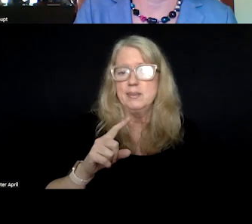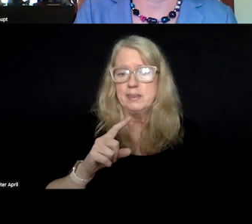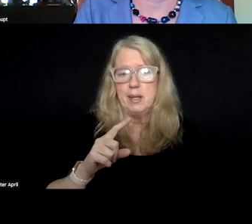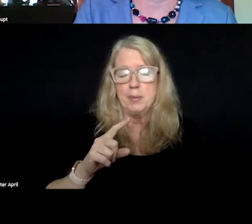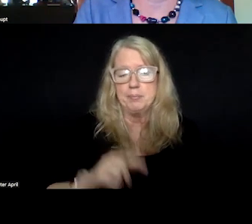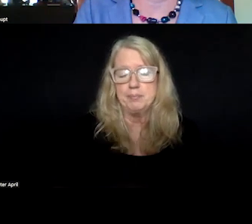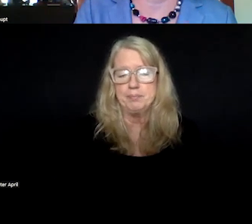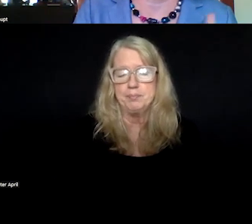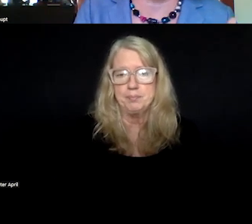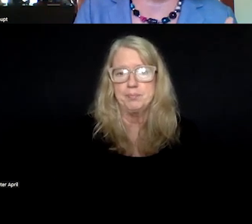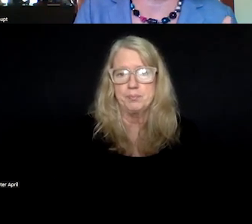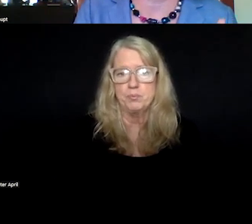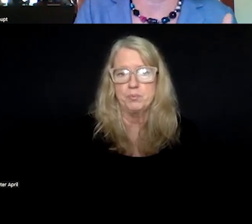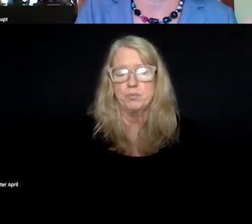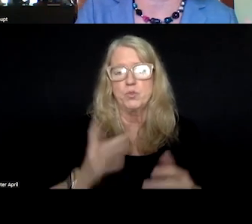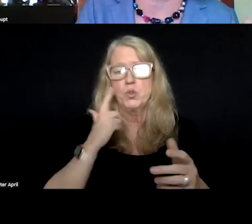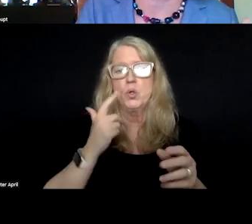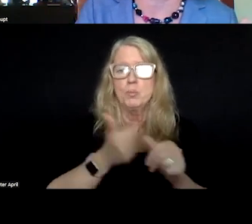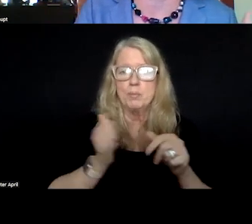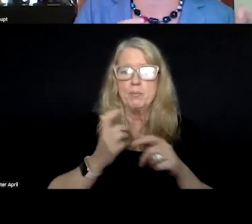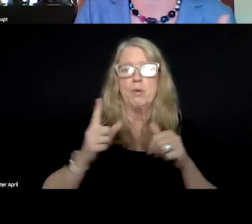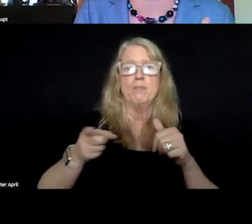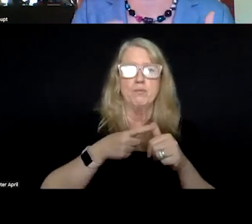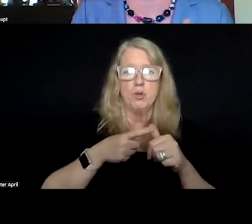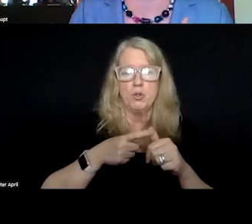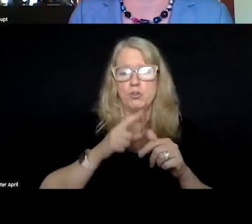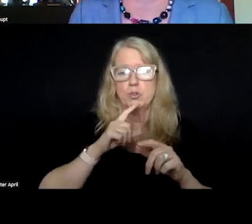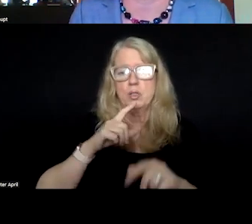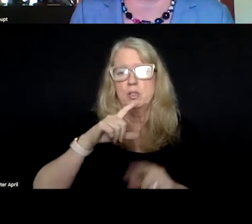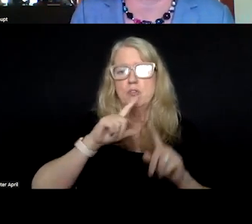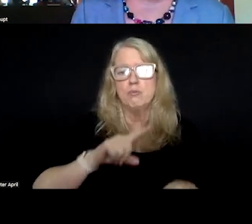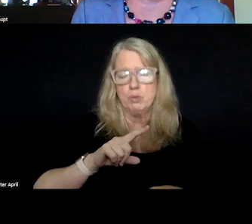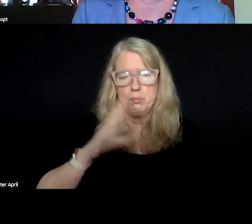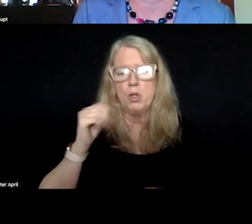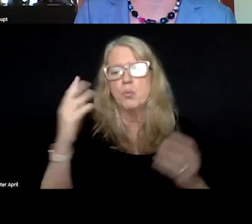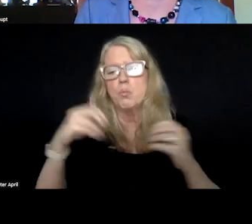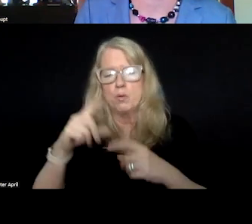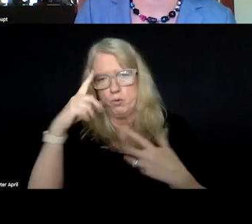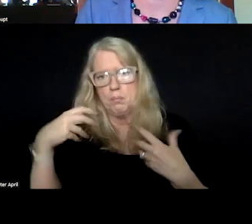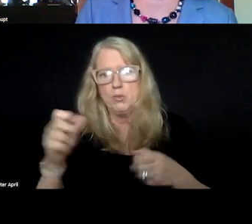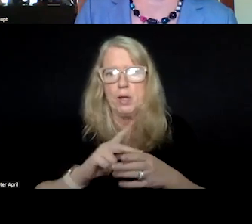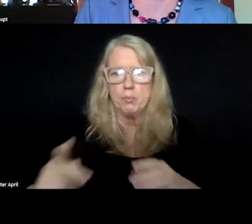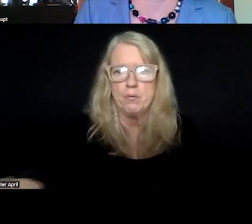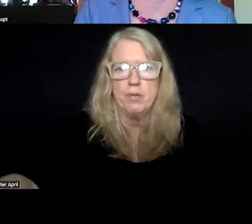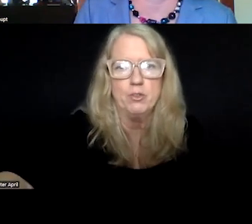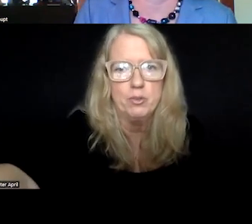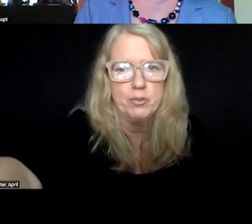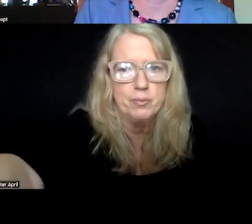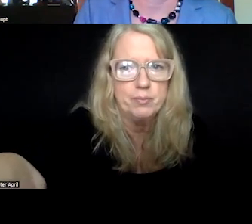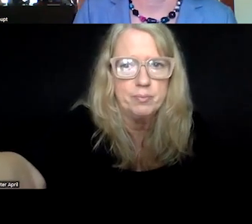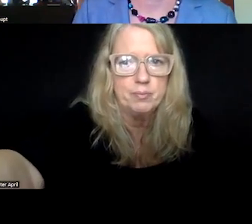to move away from first responders and toward mental health professionals. It's first of its